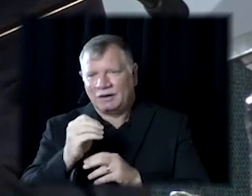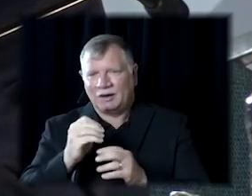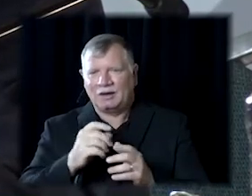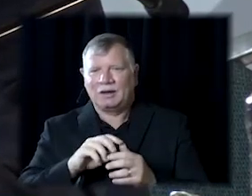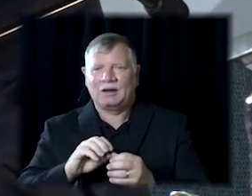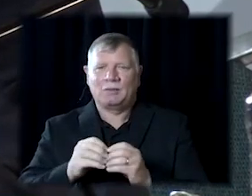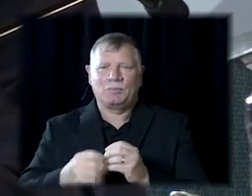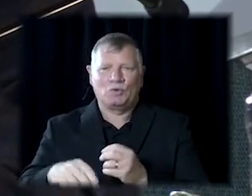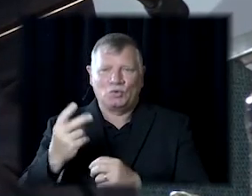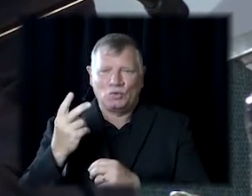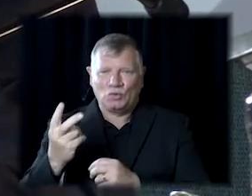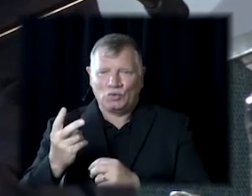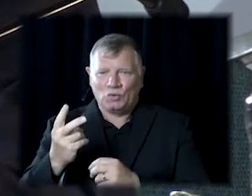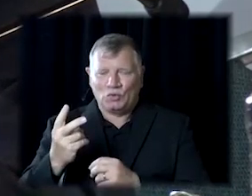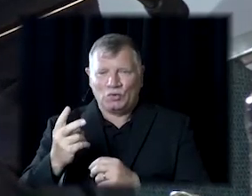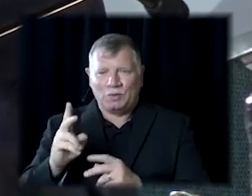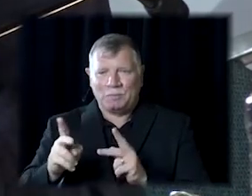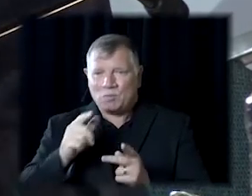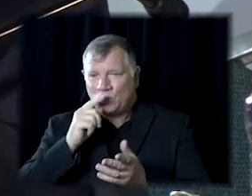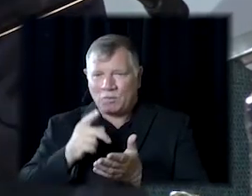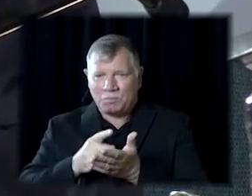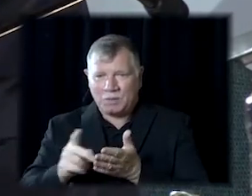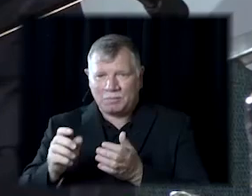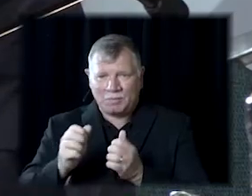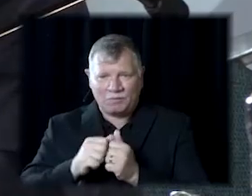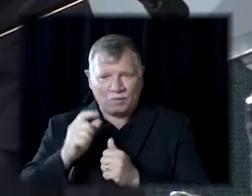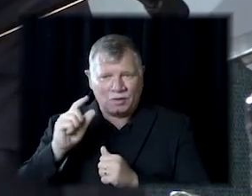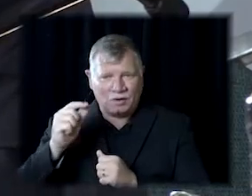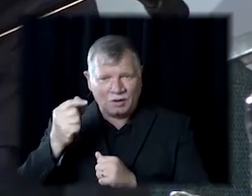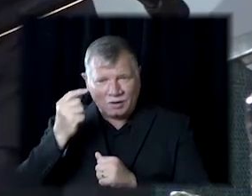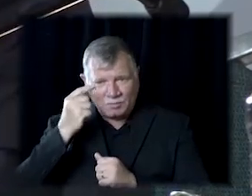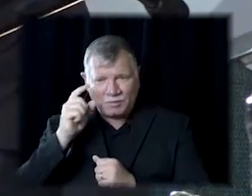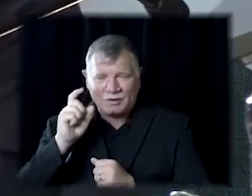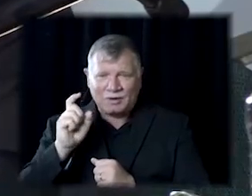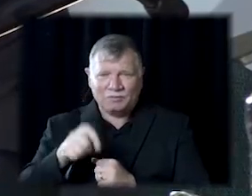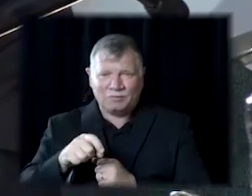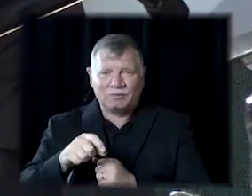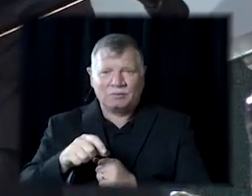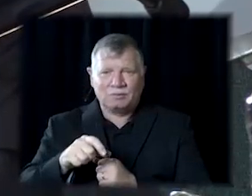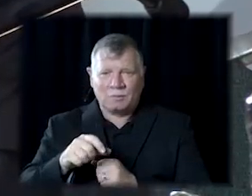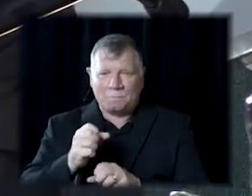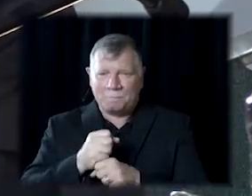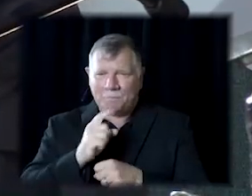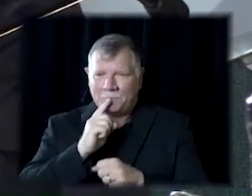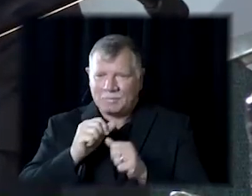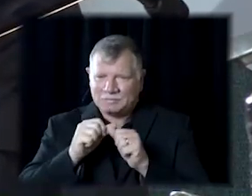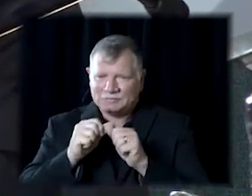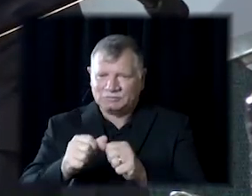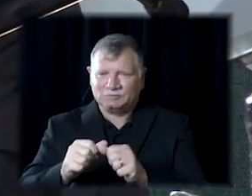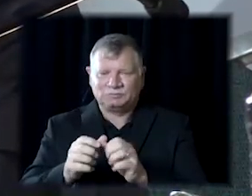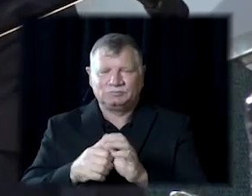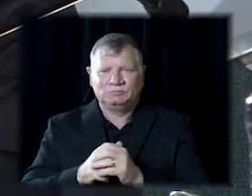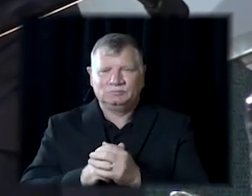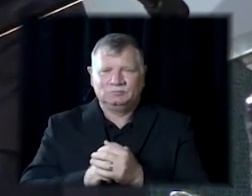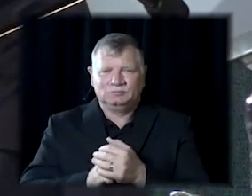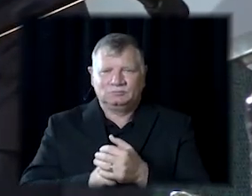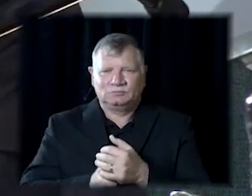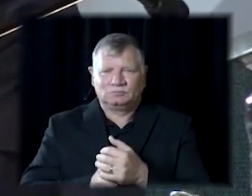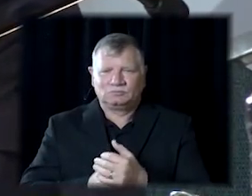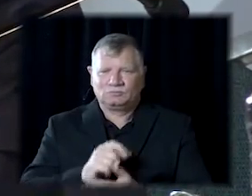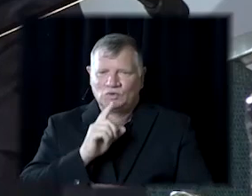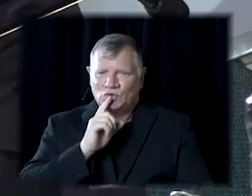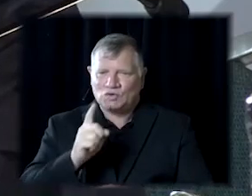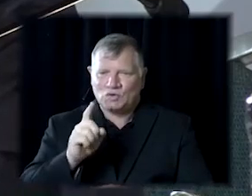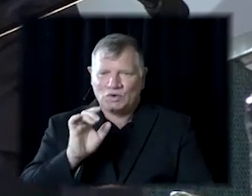those parties responsible for making payments on behalf of the government, I think, to have to as well continue and to